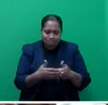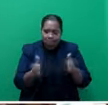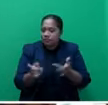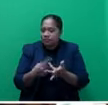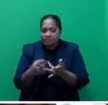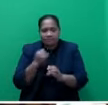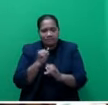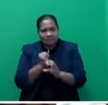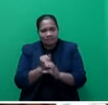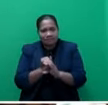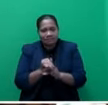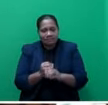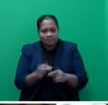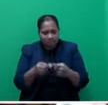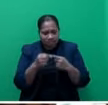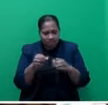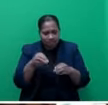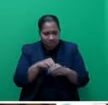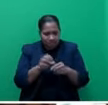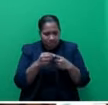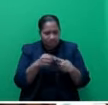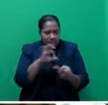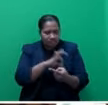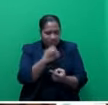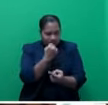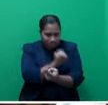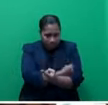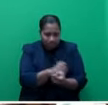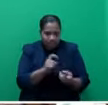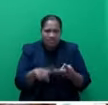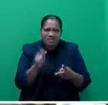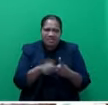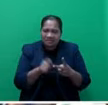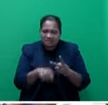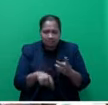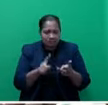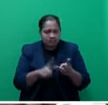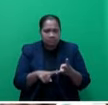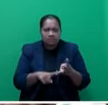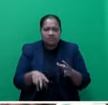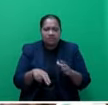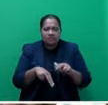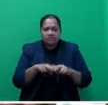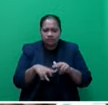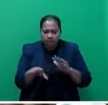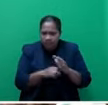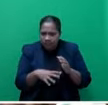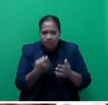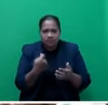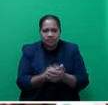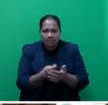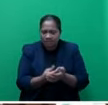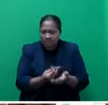crimes, including illegal drug importation, tax and customs breaches, fraud and serious financial crimes, money laundering,